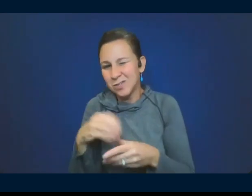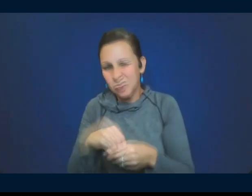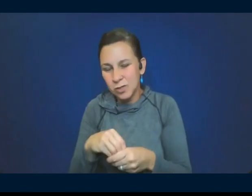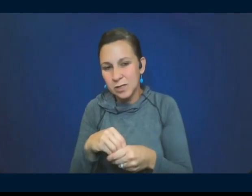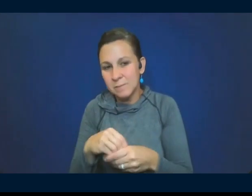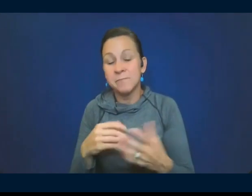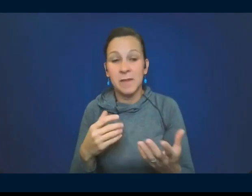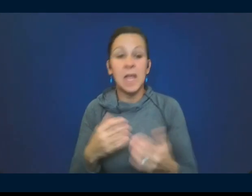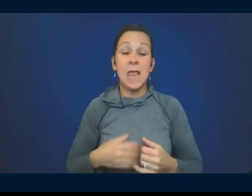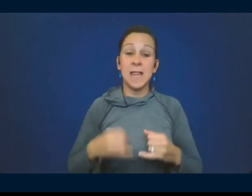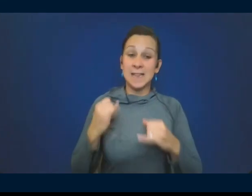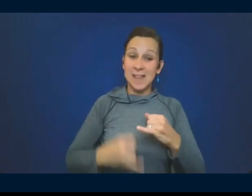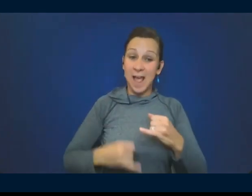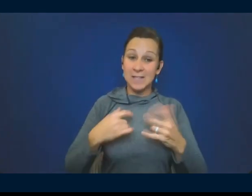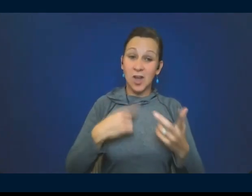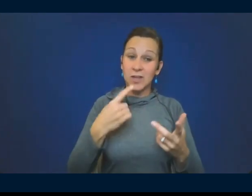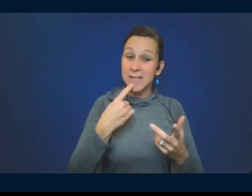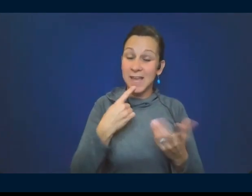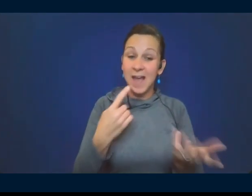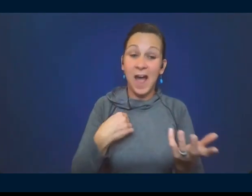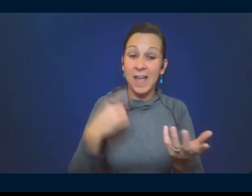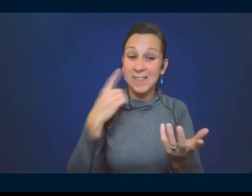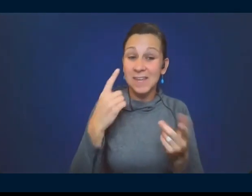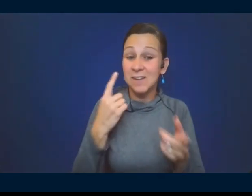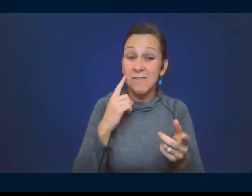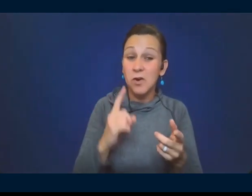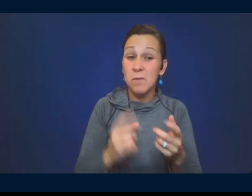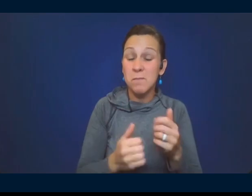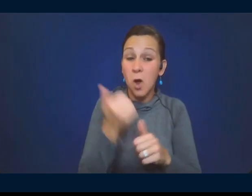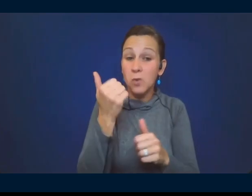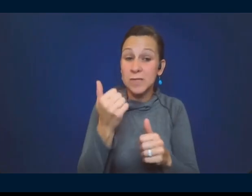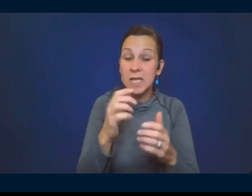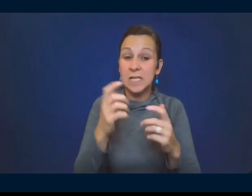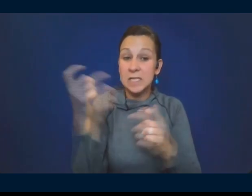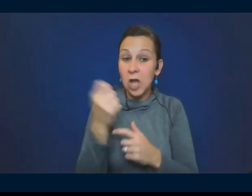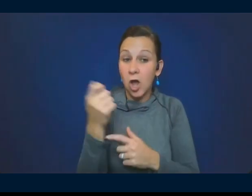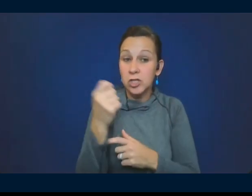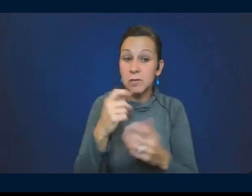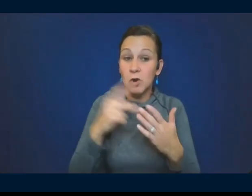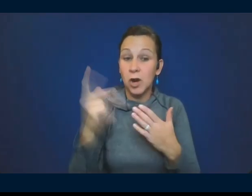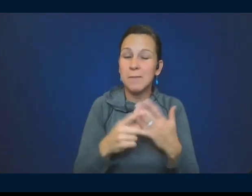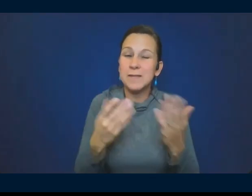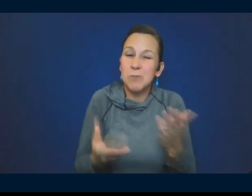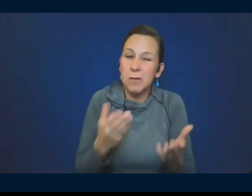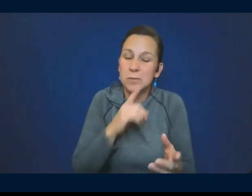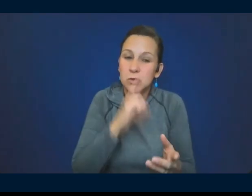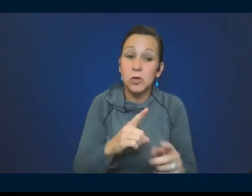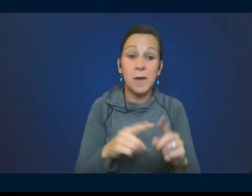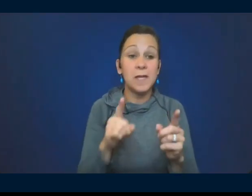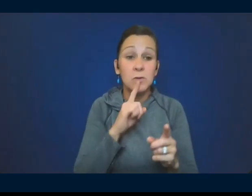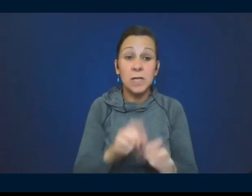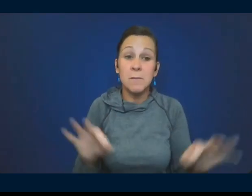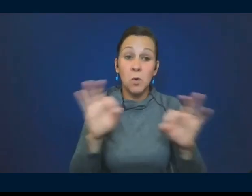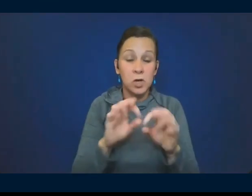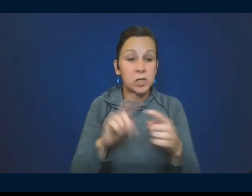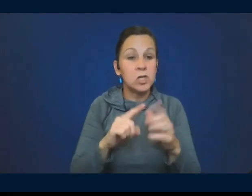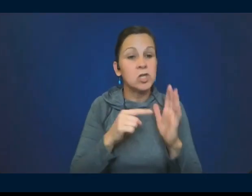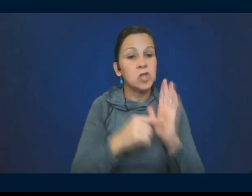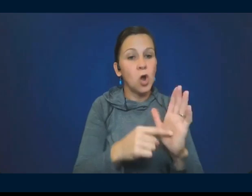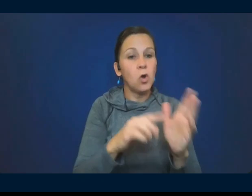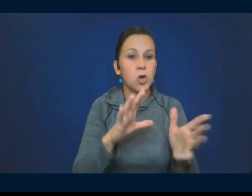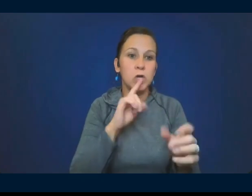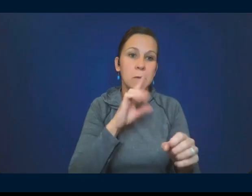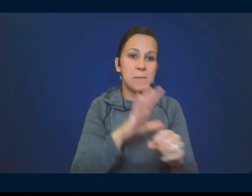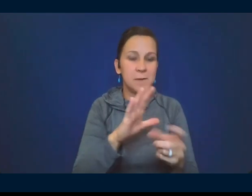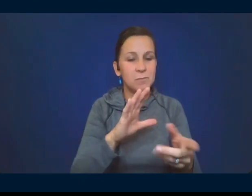And lastly, I'll just say, I think for most scholarship programs, this is probably true, but it's important to showcase your commitment to making a positive impact